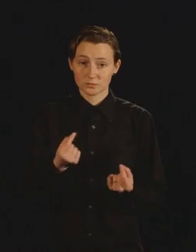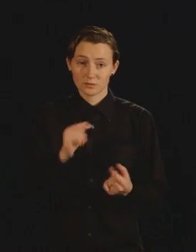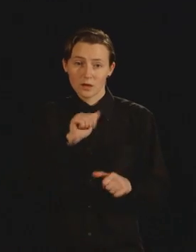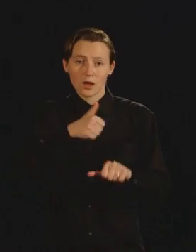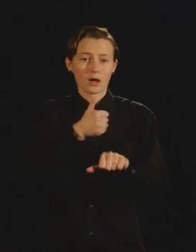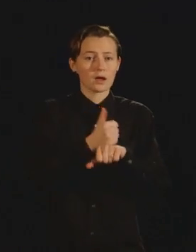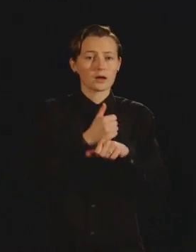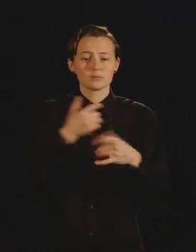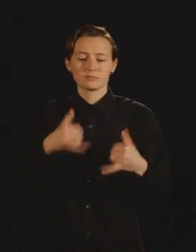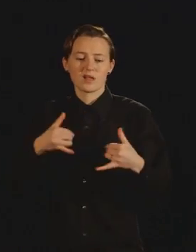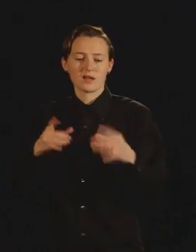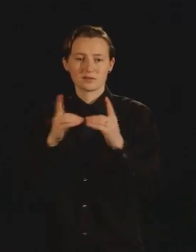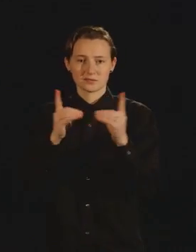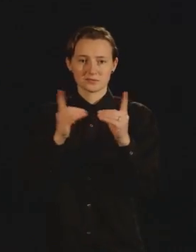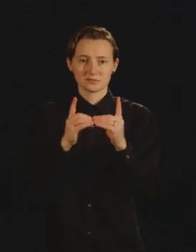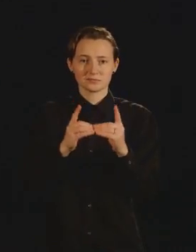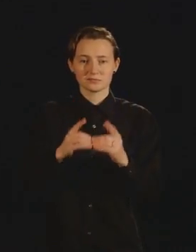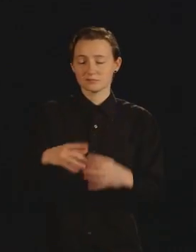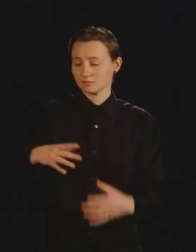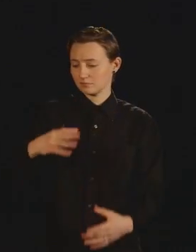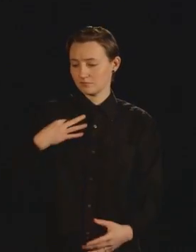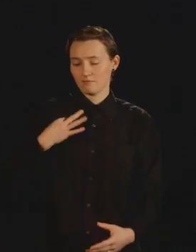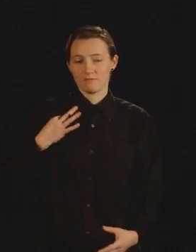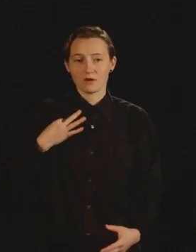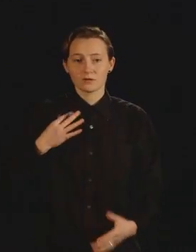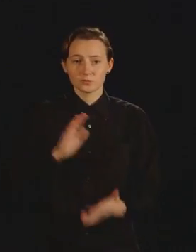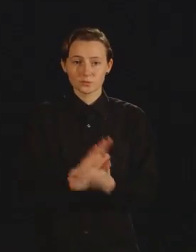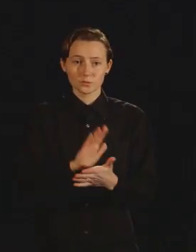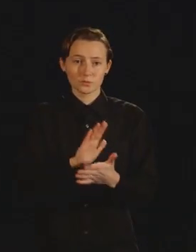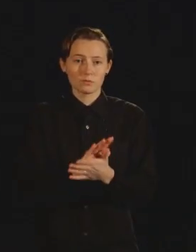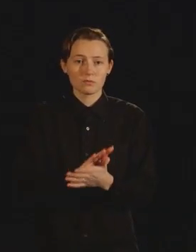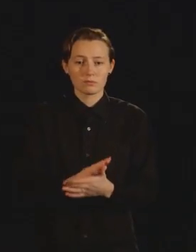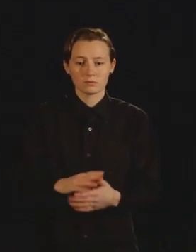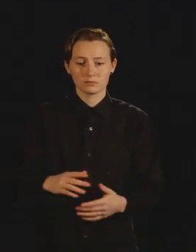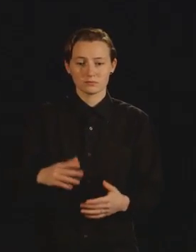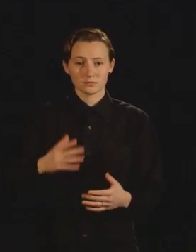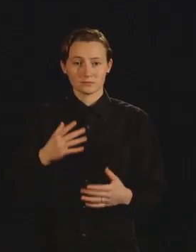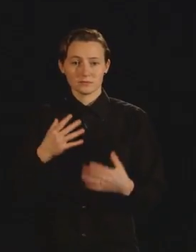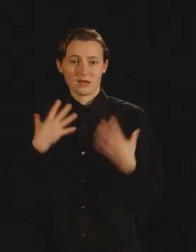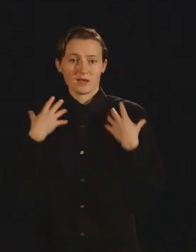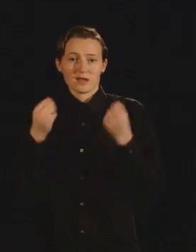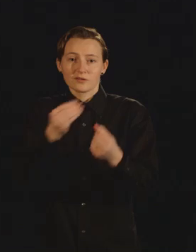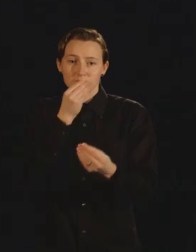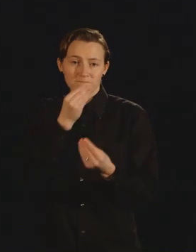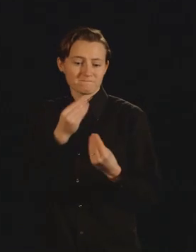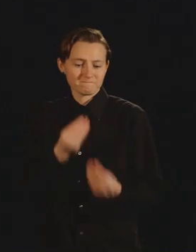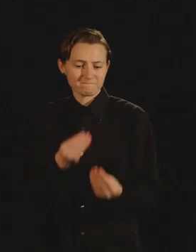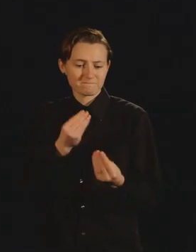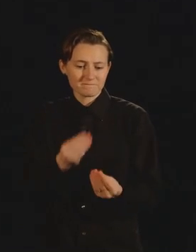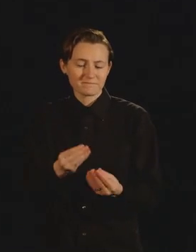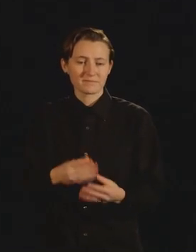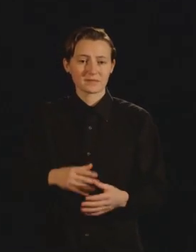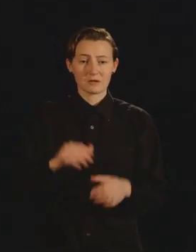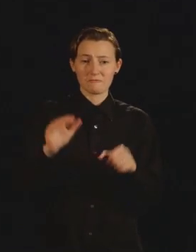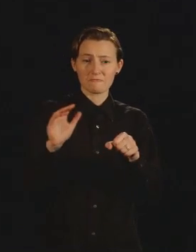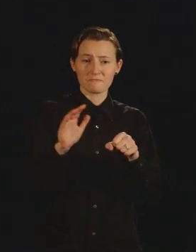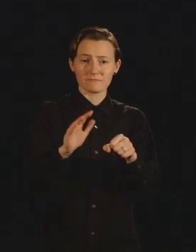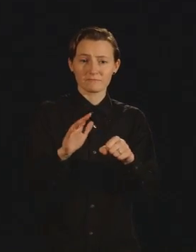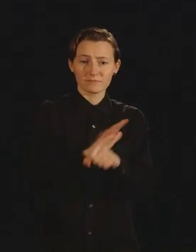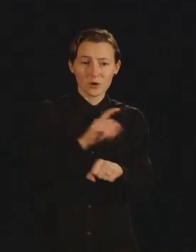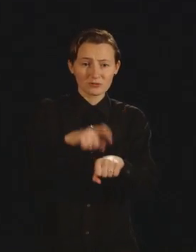I curated play dates. I volunteered in school. I made sure their clothes were clean. I cooked healthy snacks. I